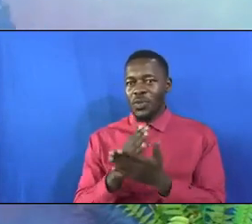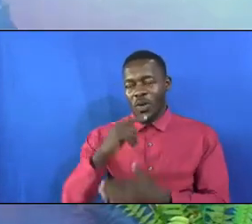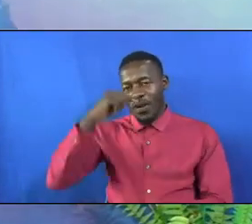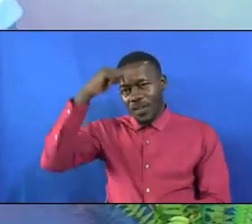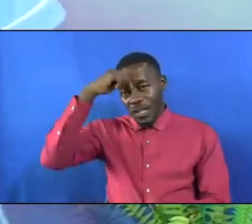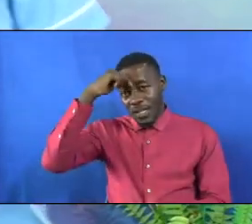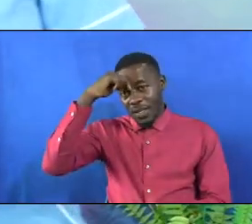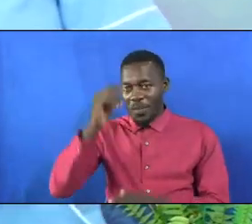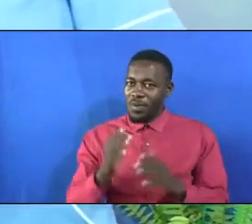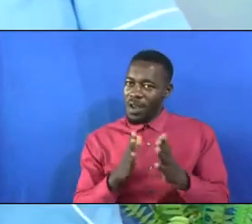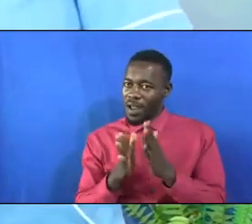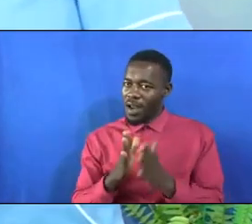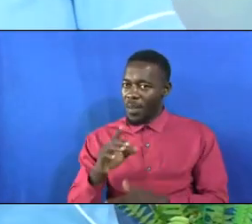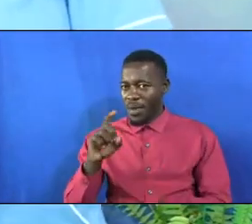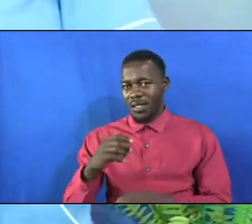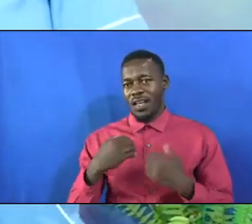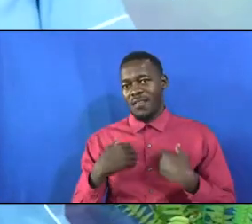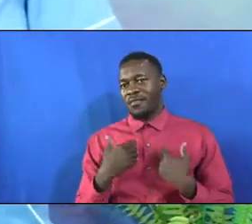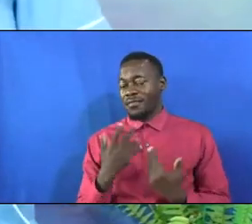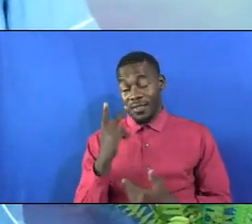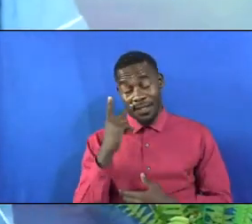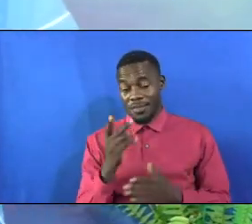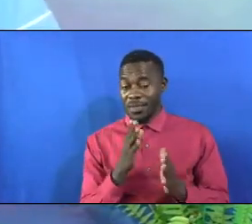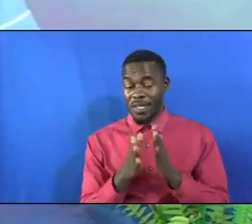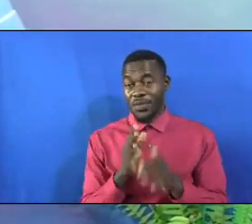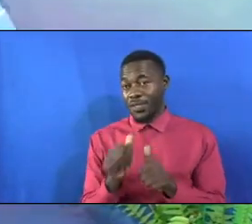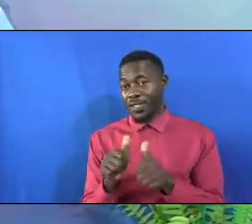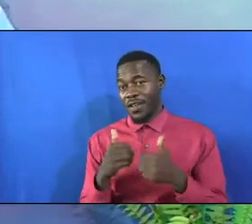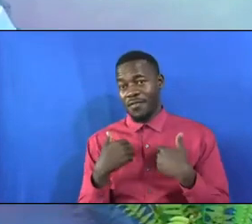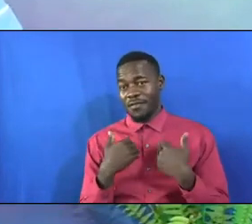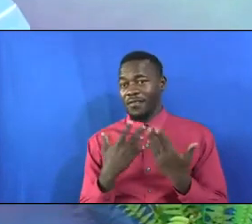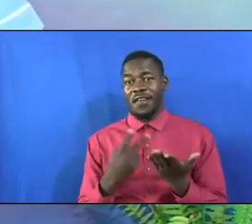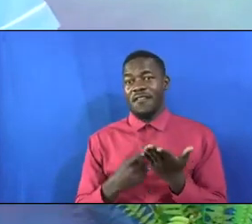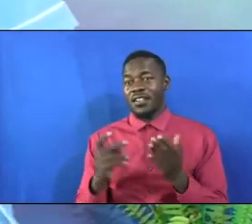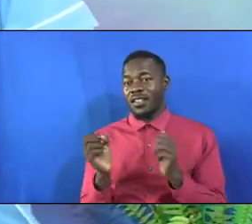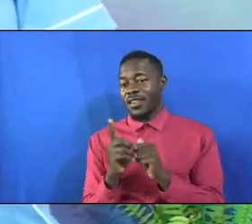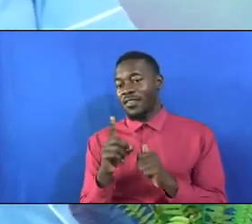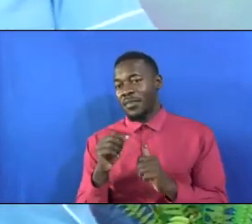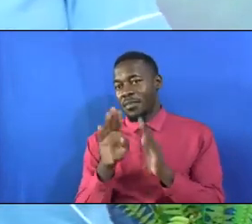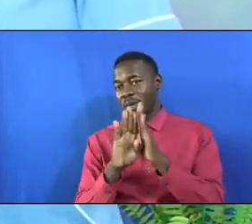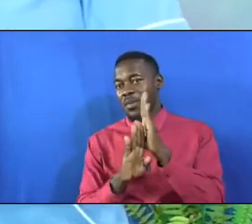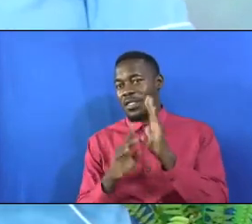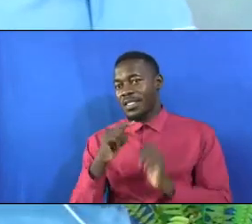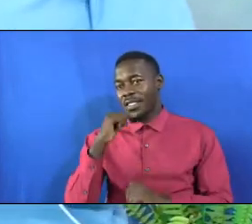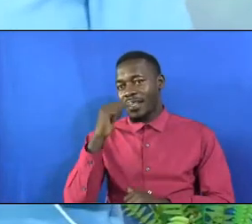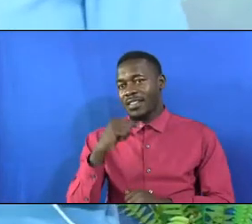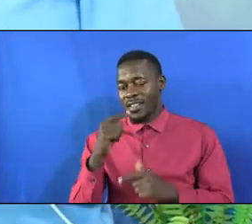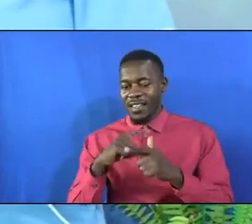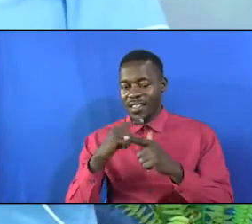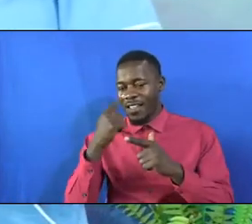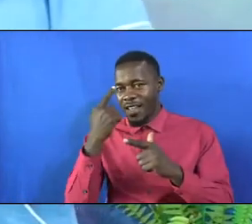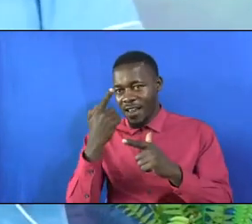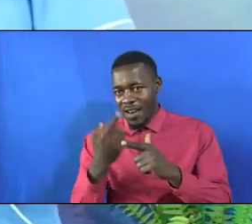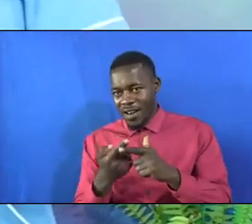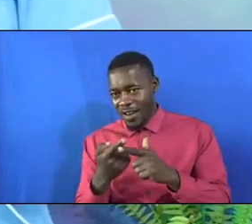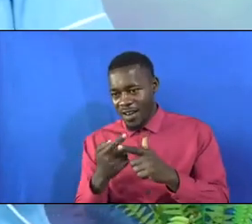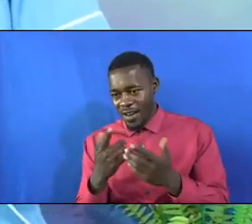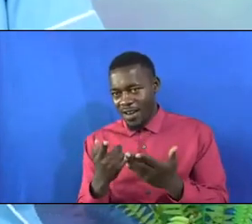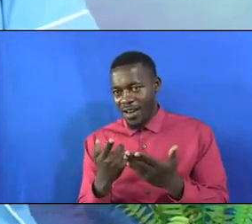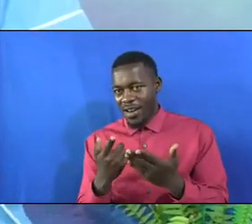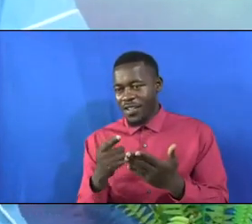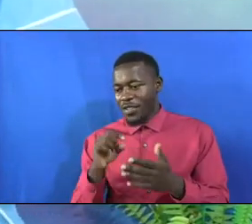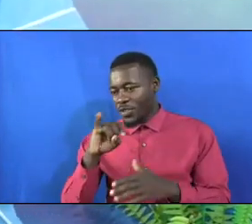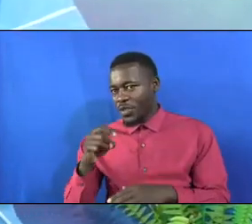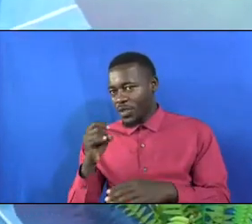that case. Let's see what plan he will come with. Verse 11, it says, so they put slave masters over them